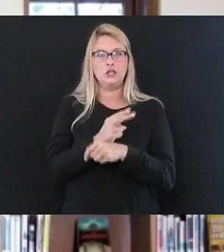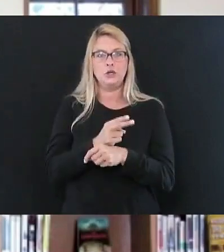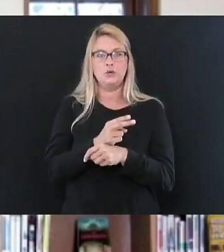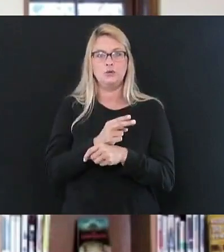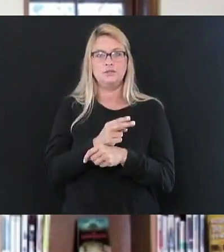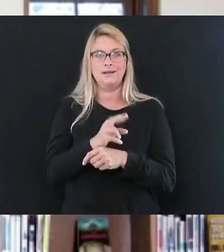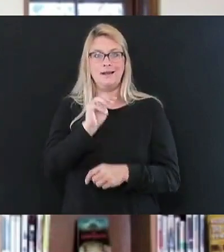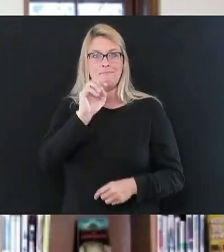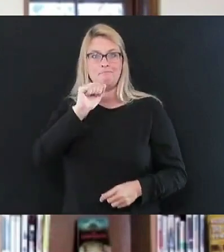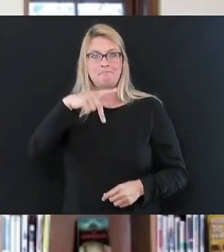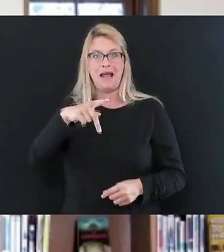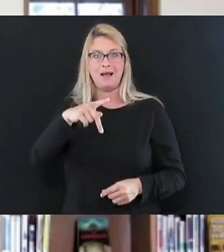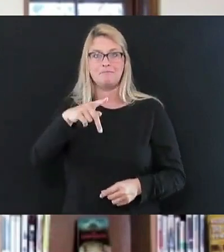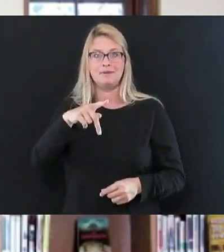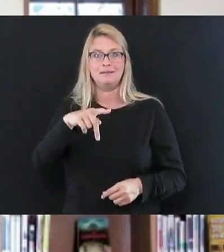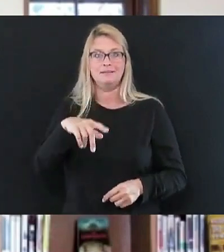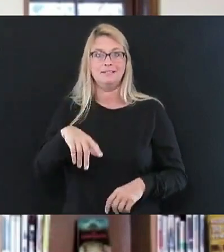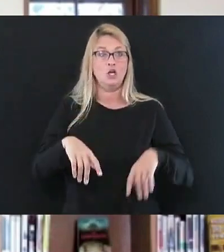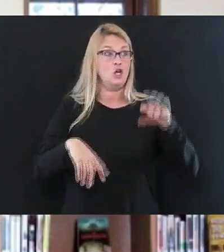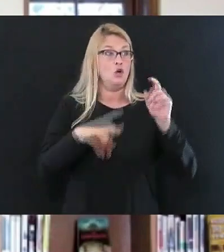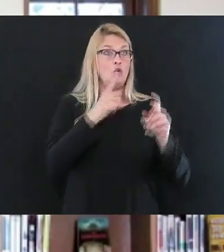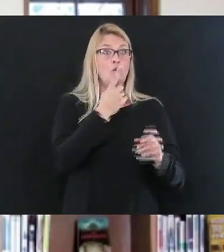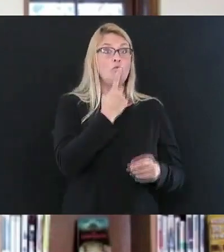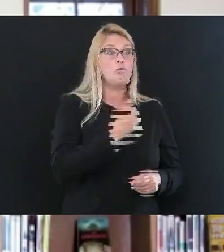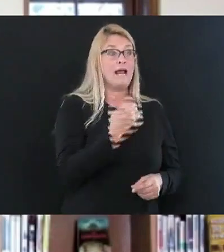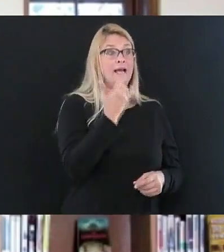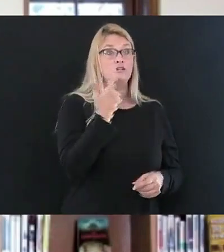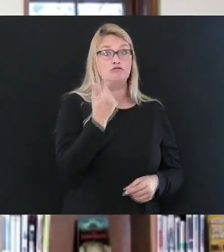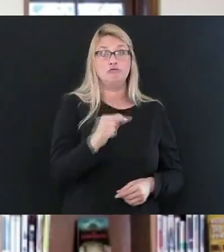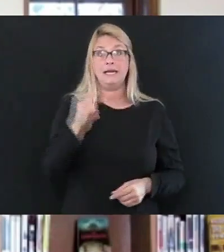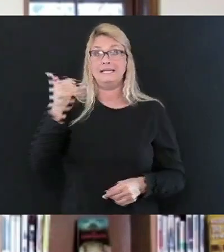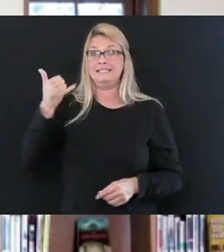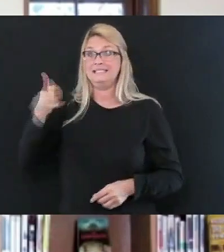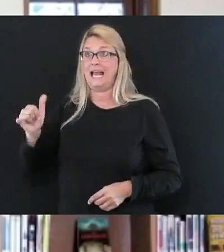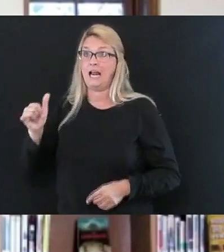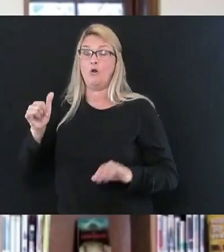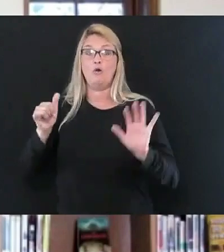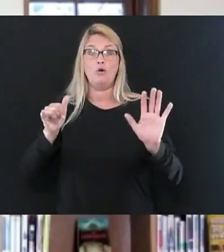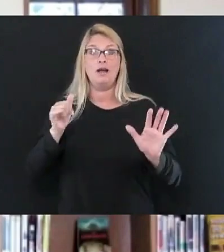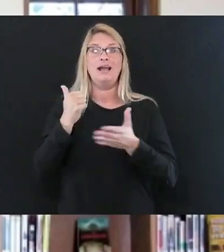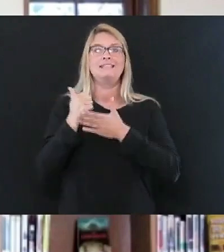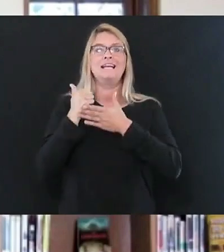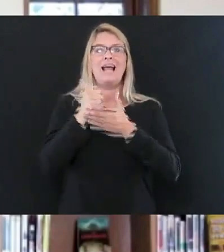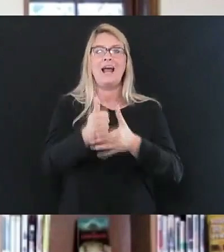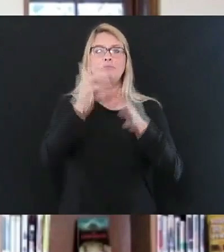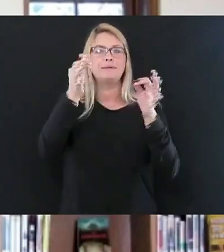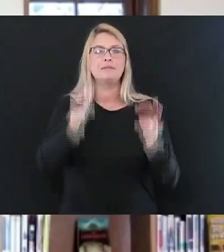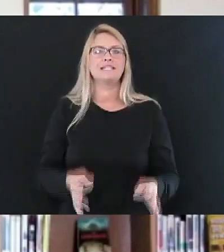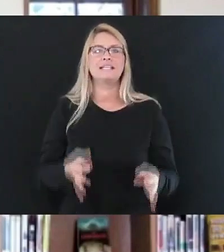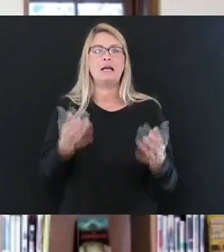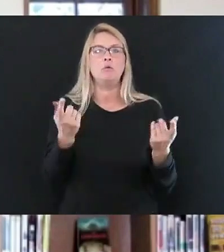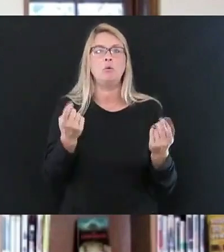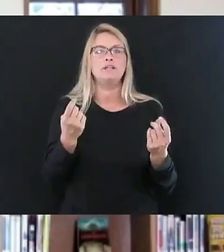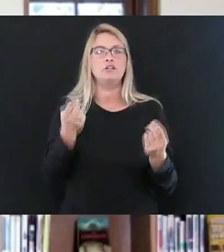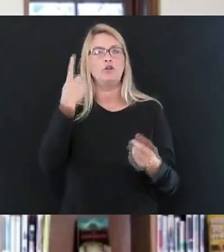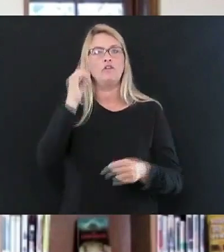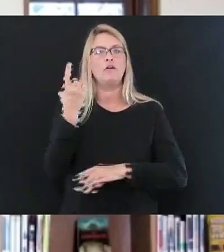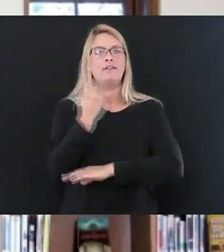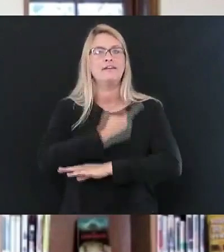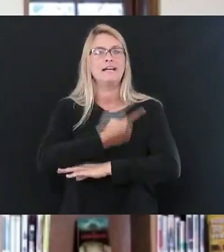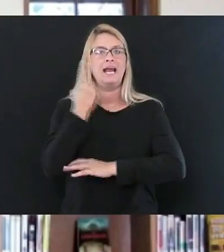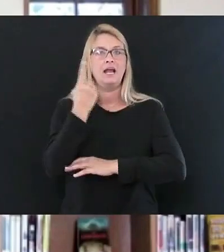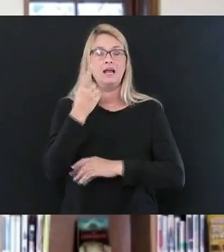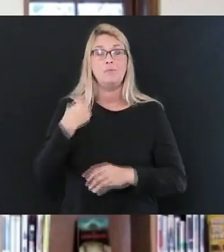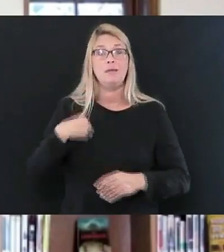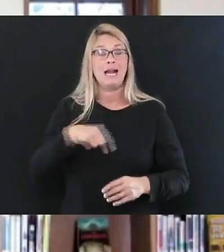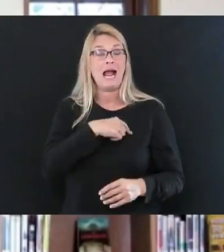a stop and go, you know, red, green, yellow, and to help them decide what to do for the day. But what our